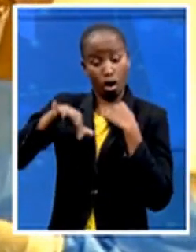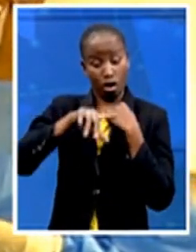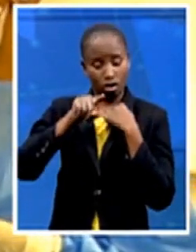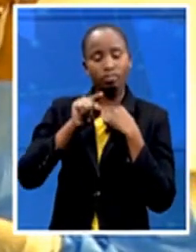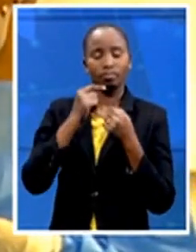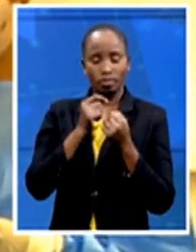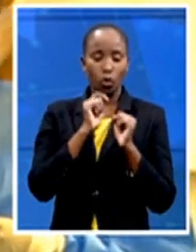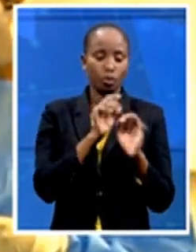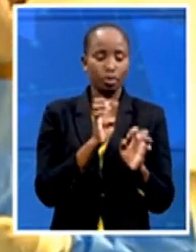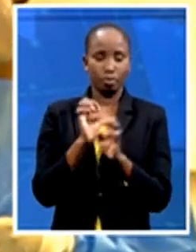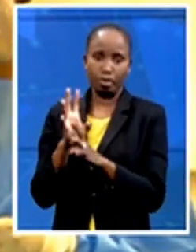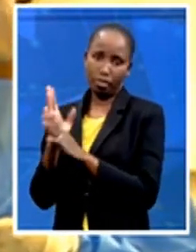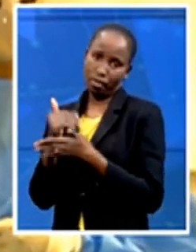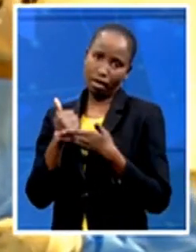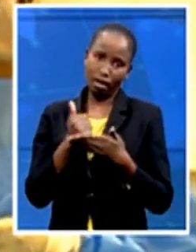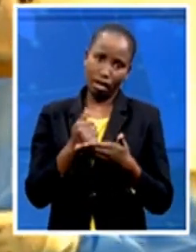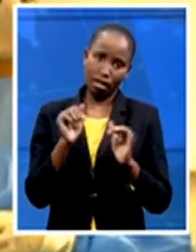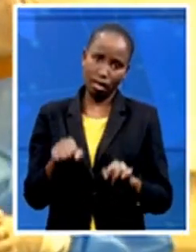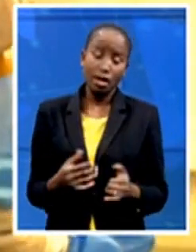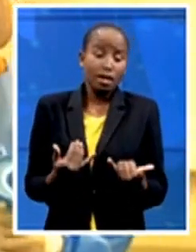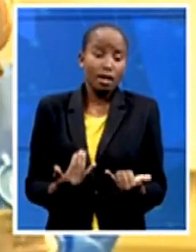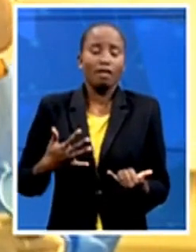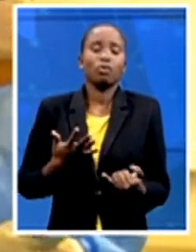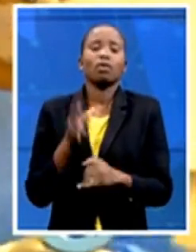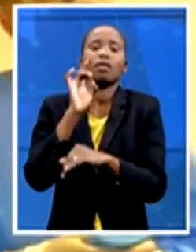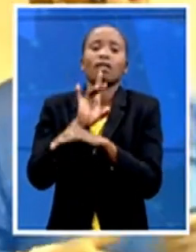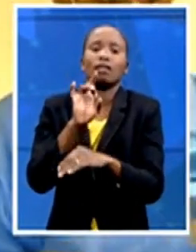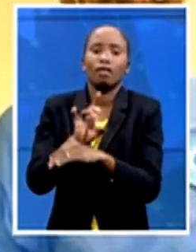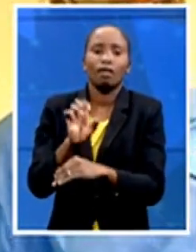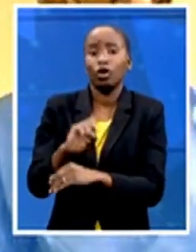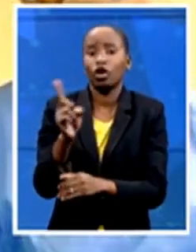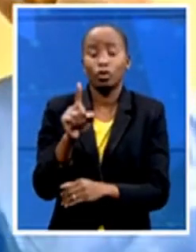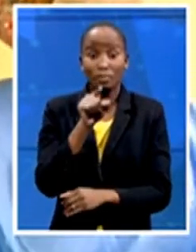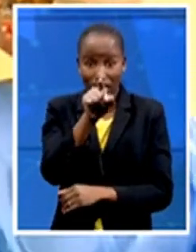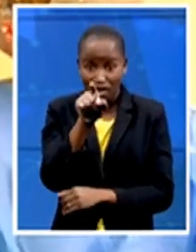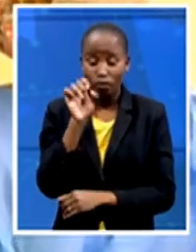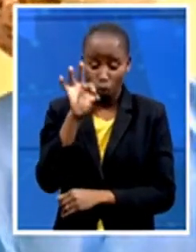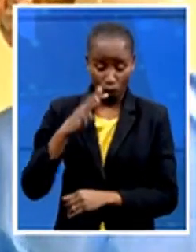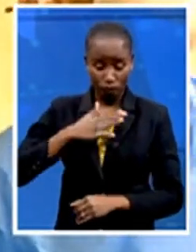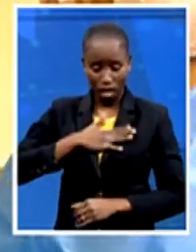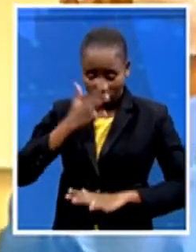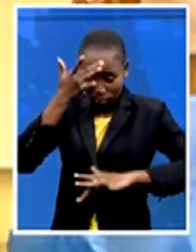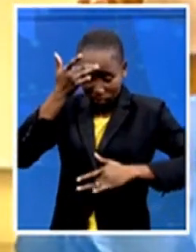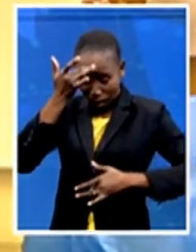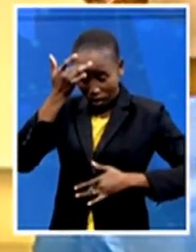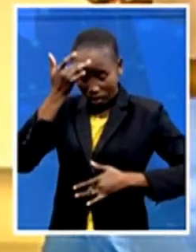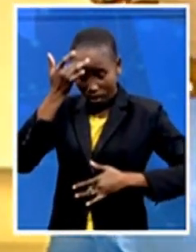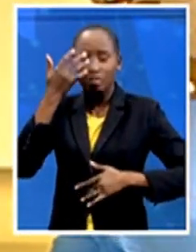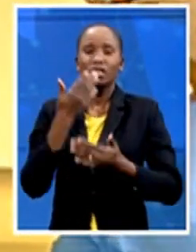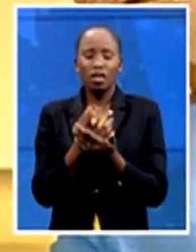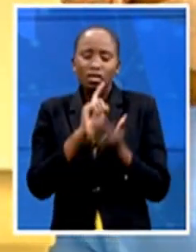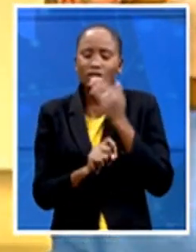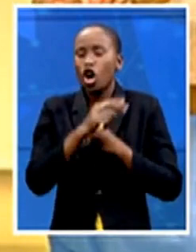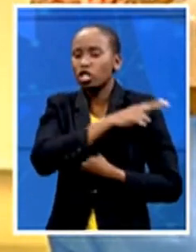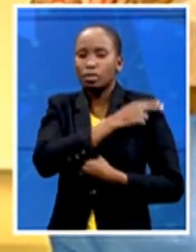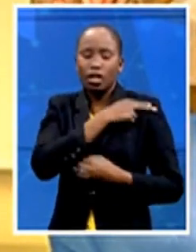say to our people, when you have got your condition, go to your nearest hospital so that the doctor can be able